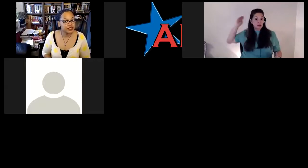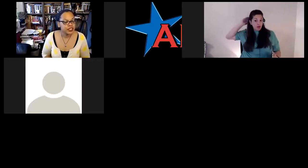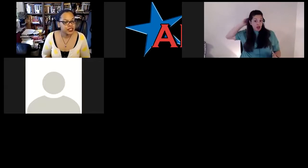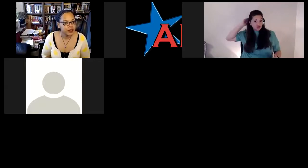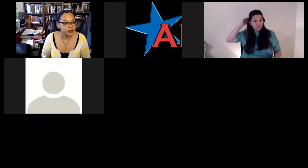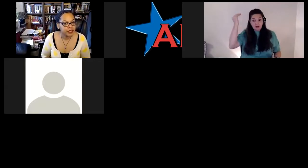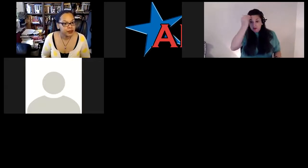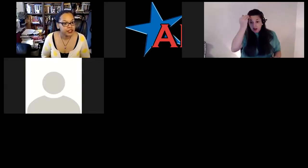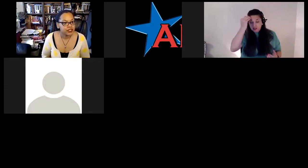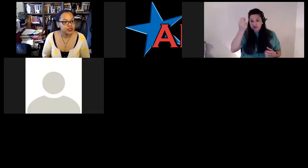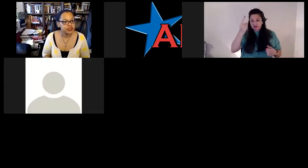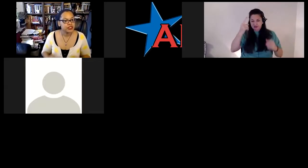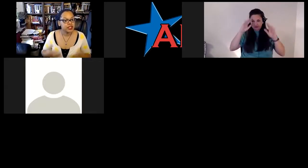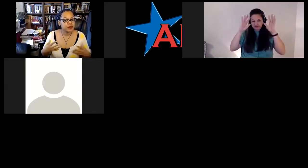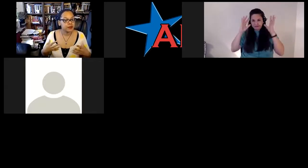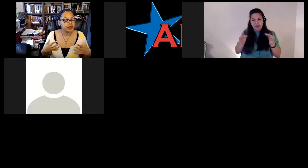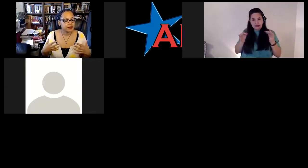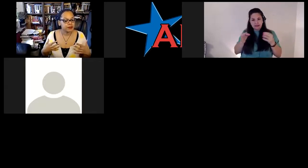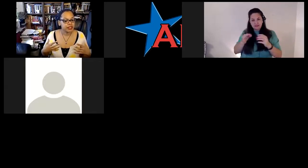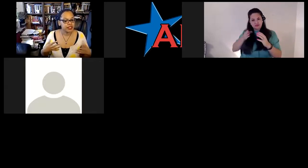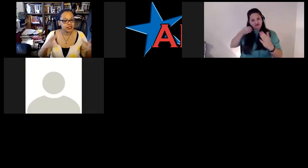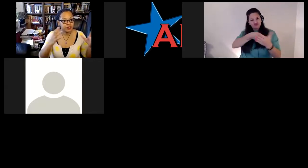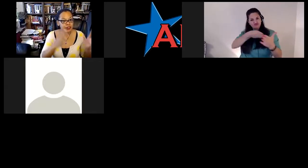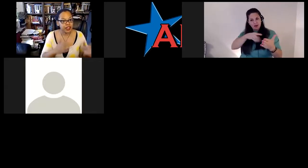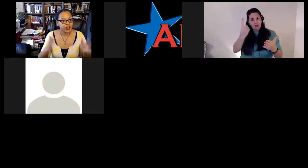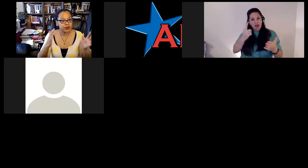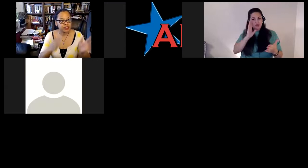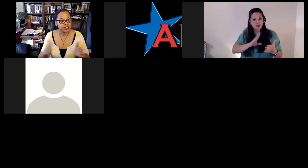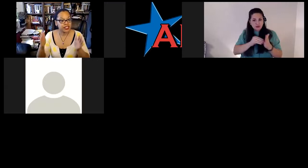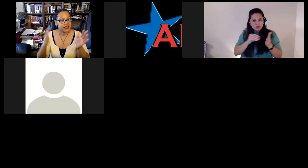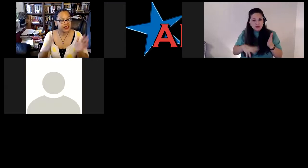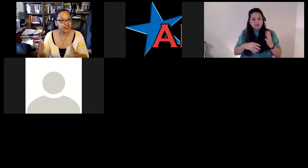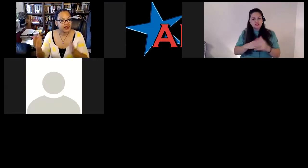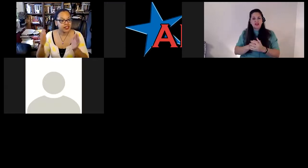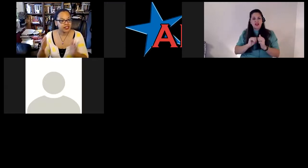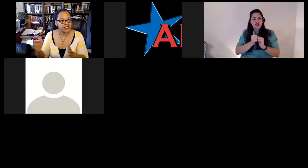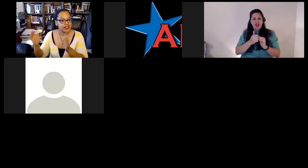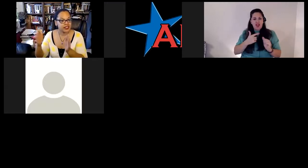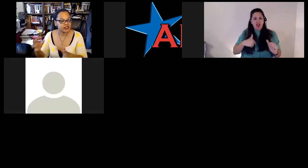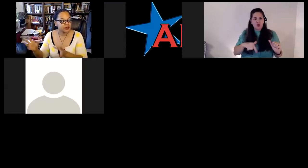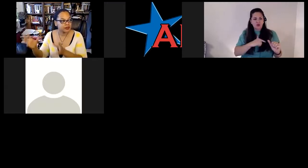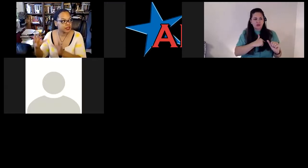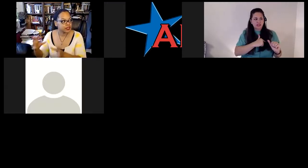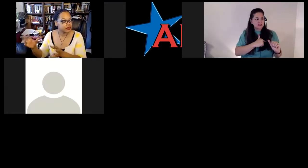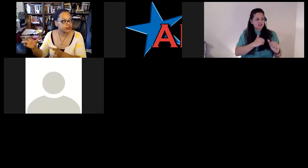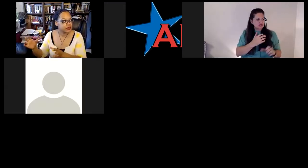towards Black and Brown students, and sort of how they sort of get